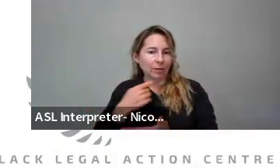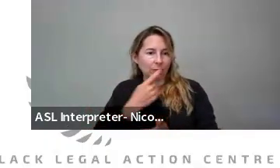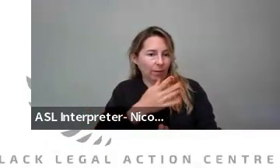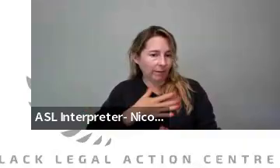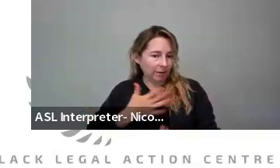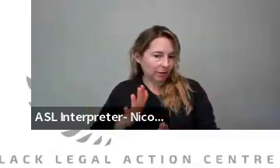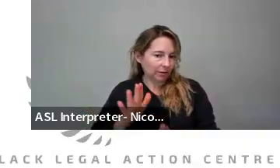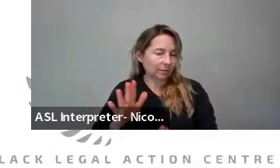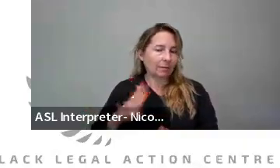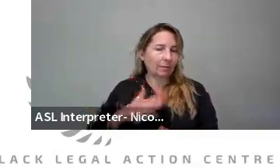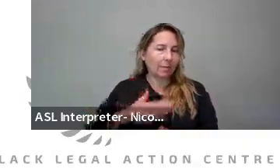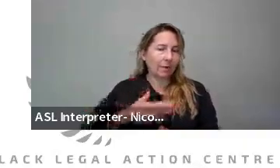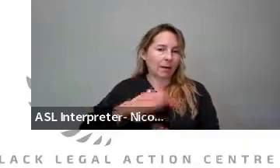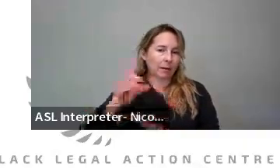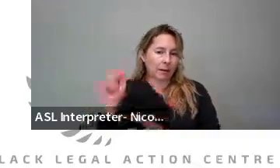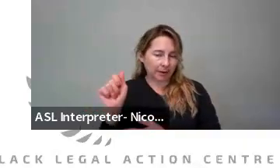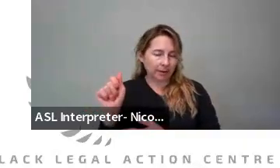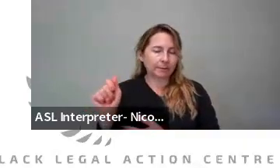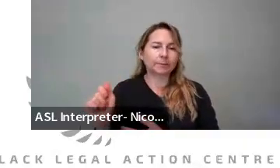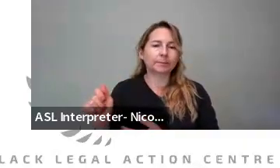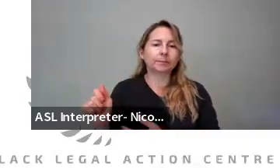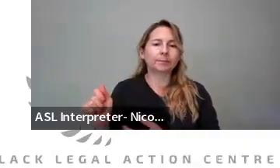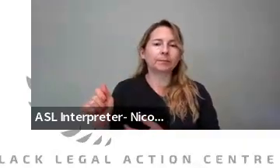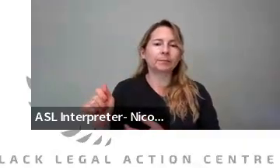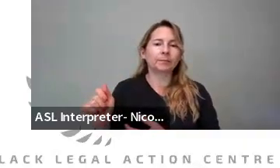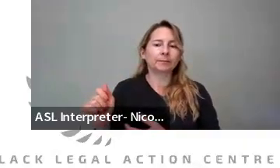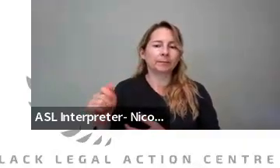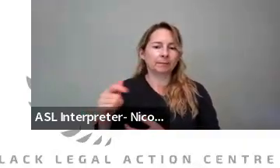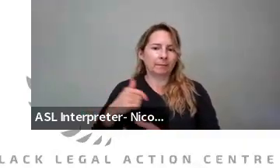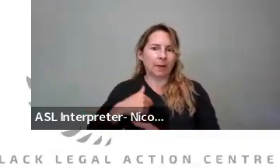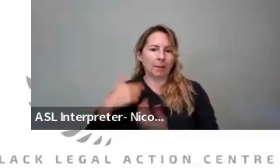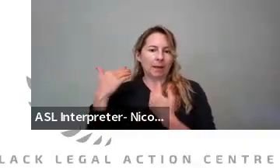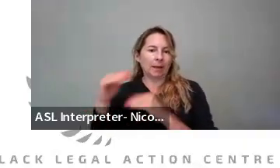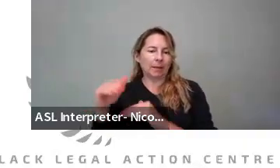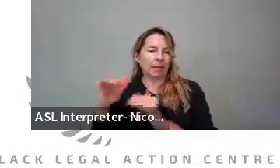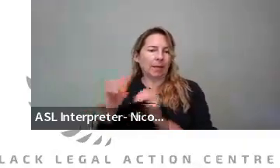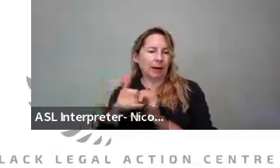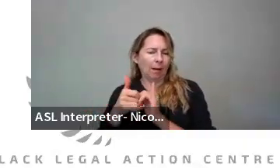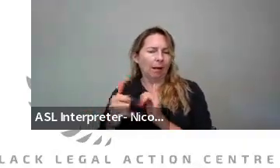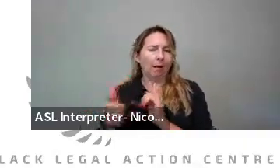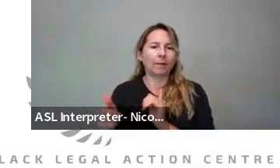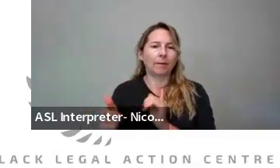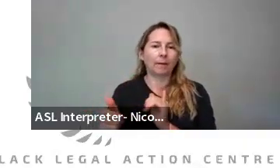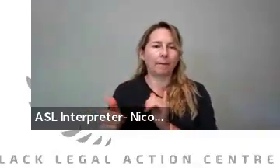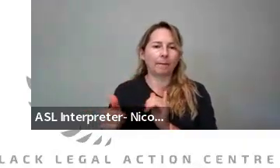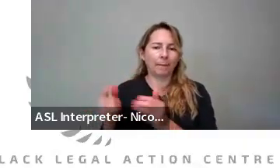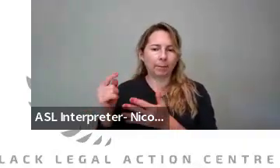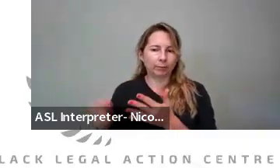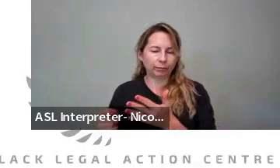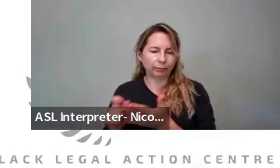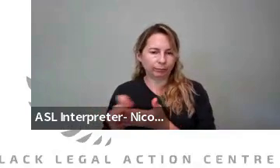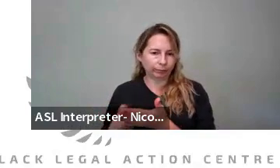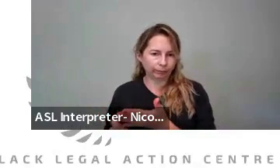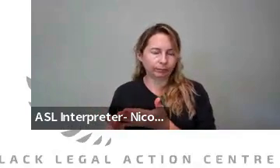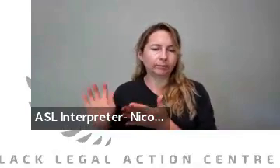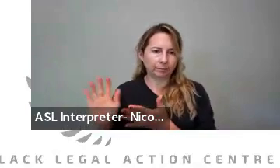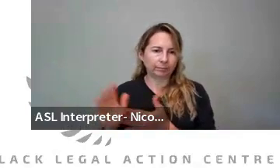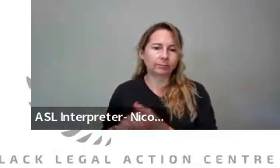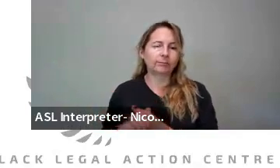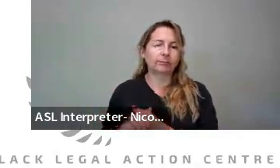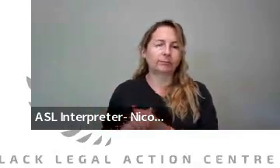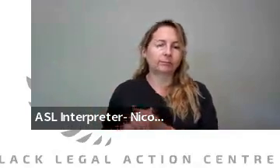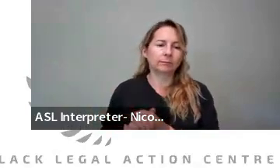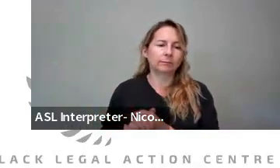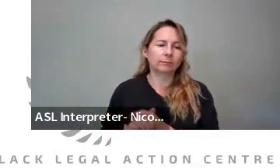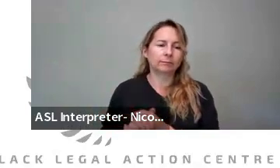is, all right? I've said how that limitation or the limitations from that disability impact me within the context.